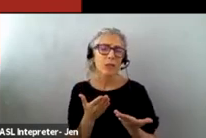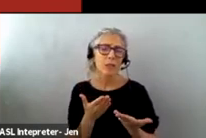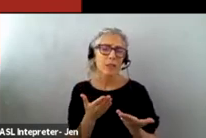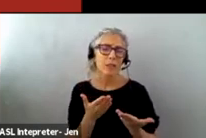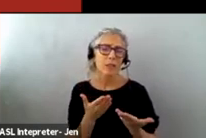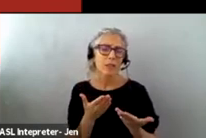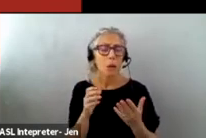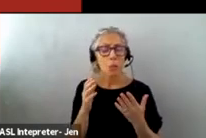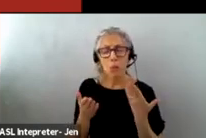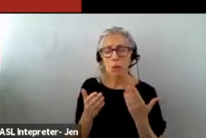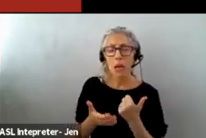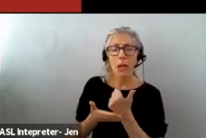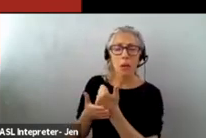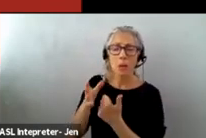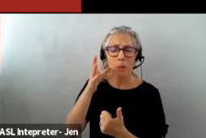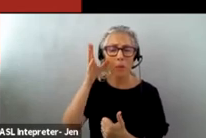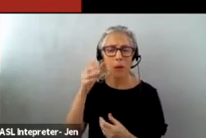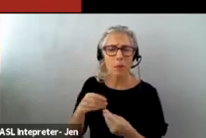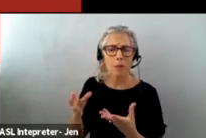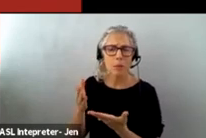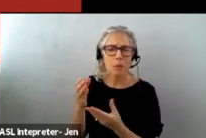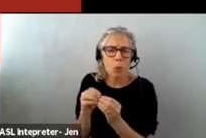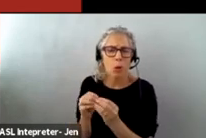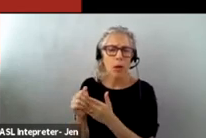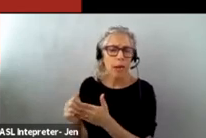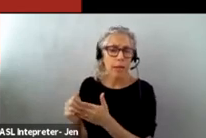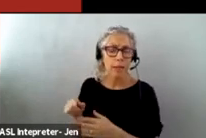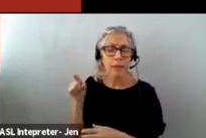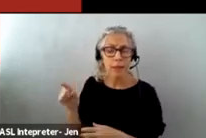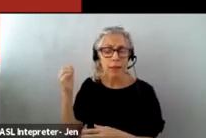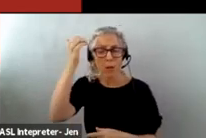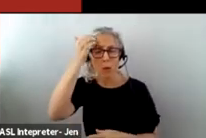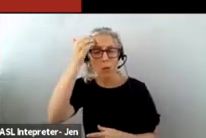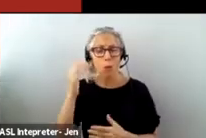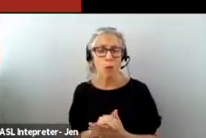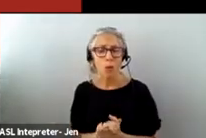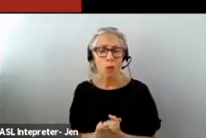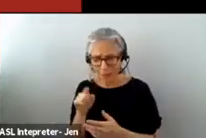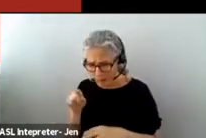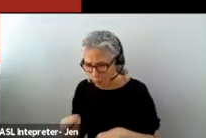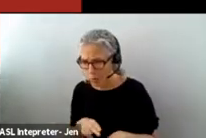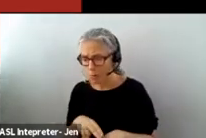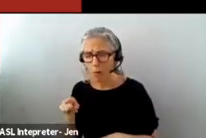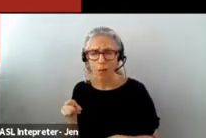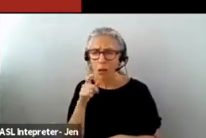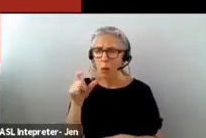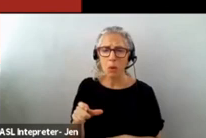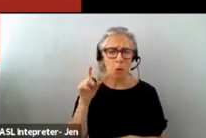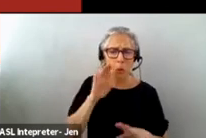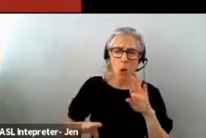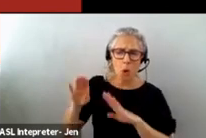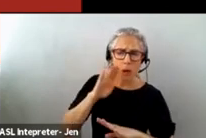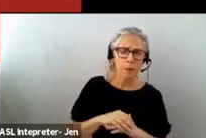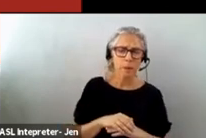might be able to help give that parent more anticipatory guidance so that they know, you know what, this is normal and I don't need to worry about